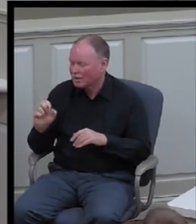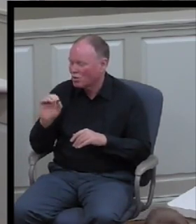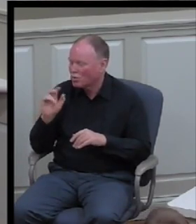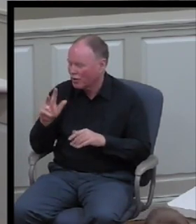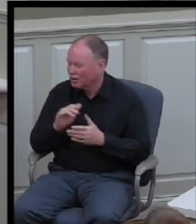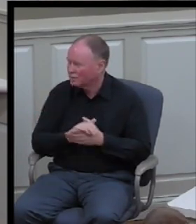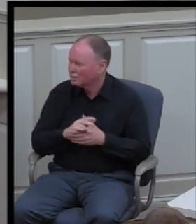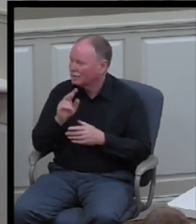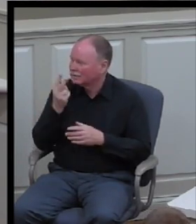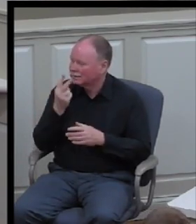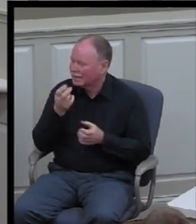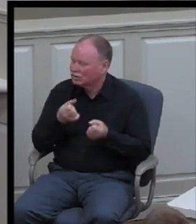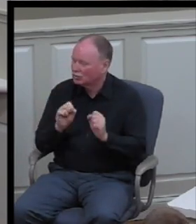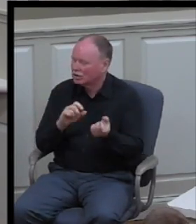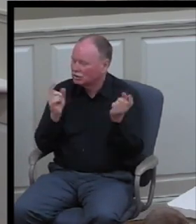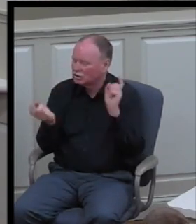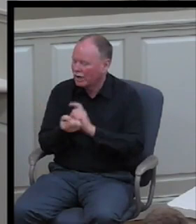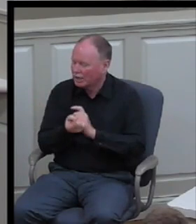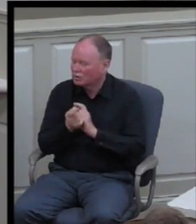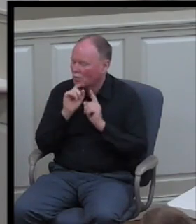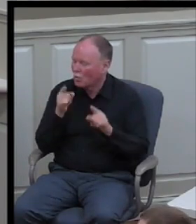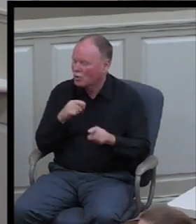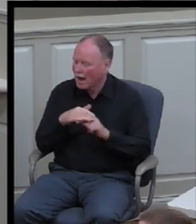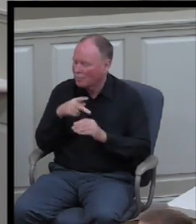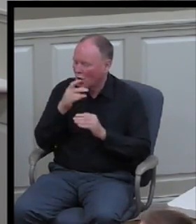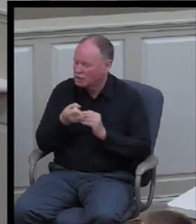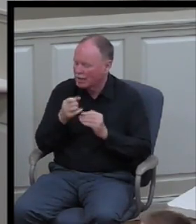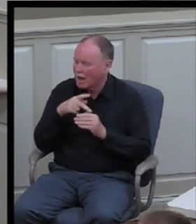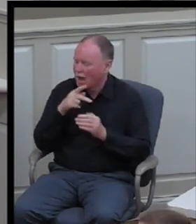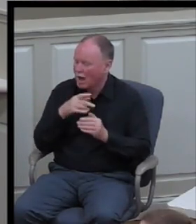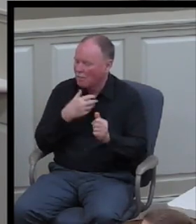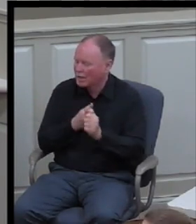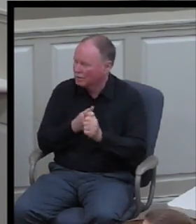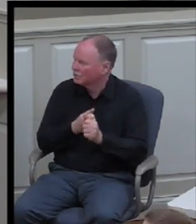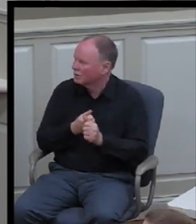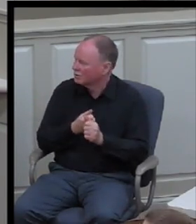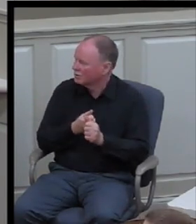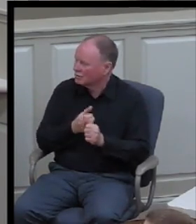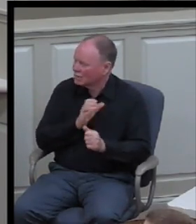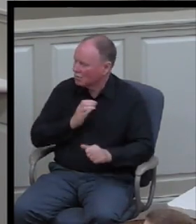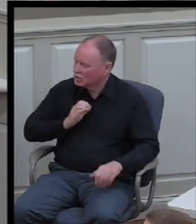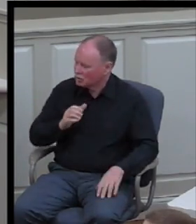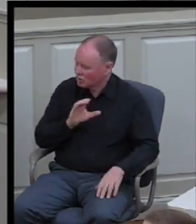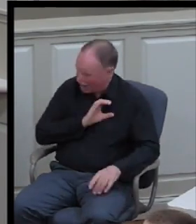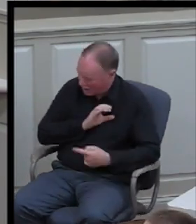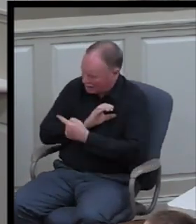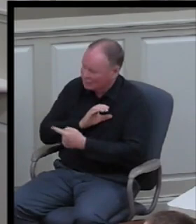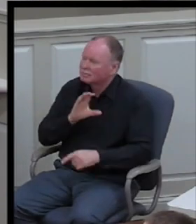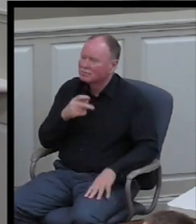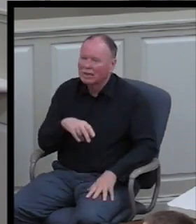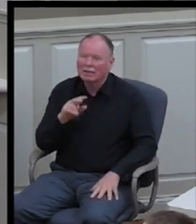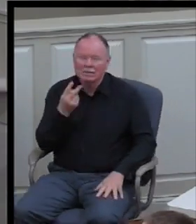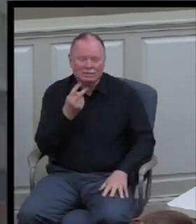2019-05-13-03, Second Street change order and project update. There you go, Commissioner Cottle. Got you. The Second Street